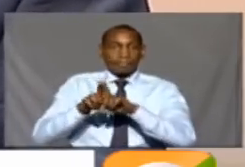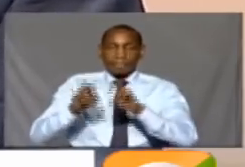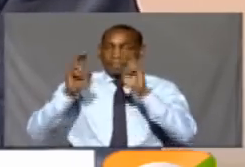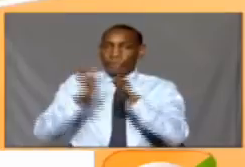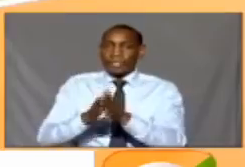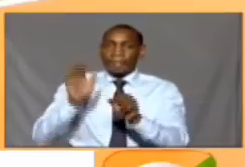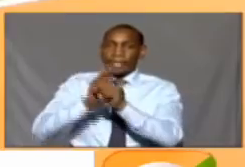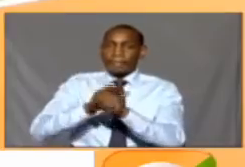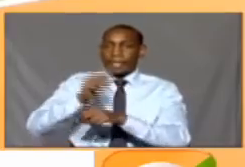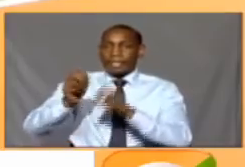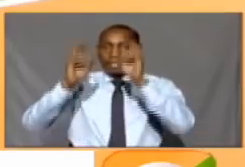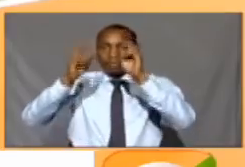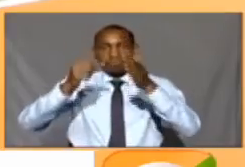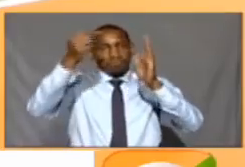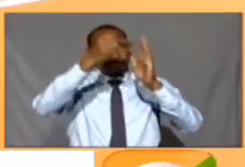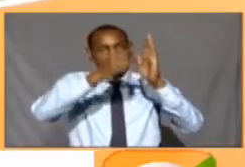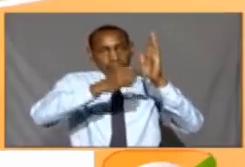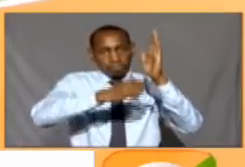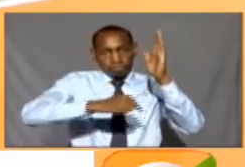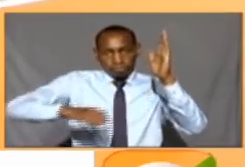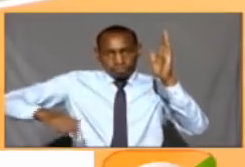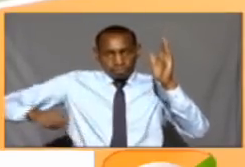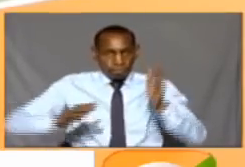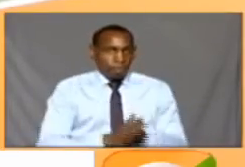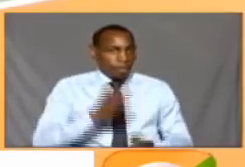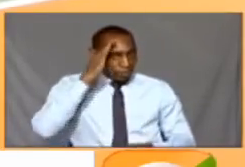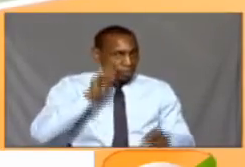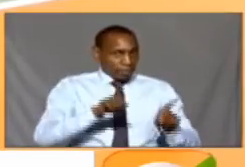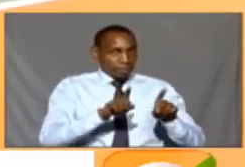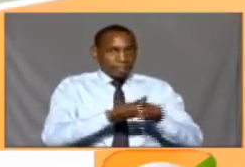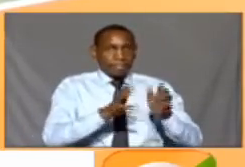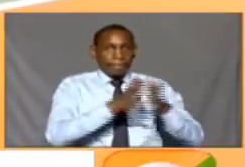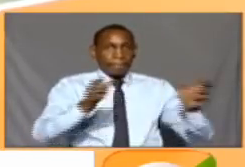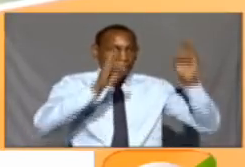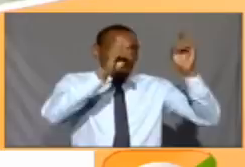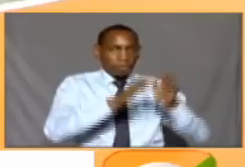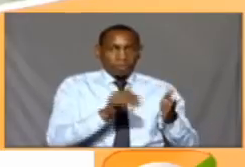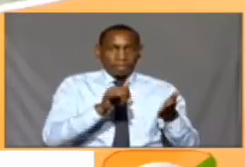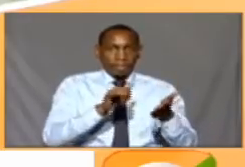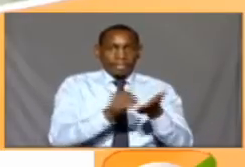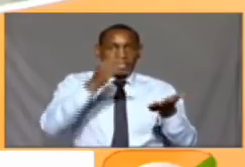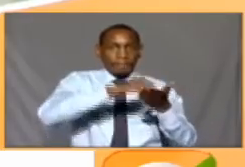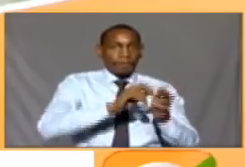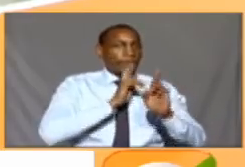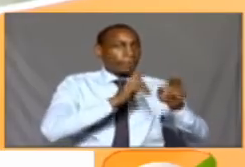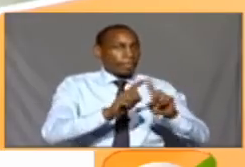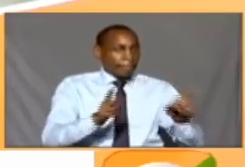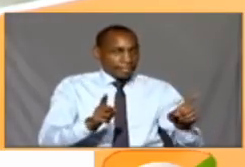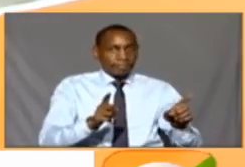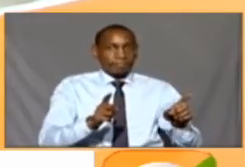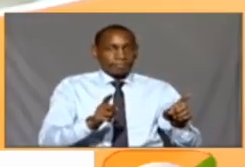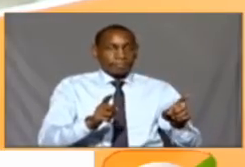others. We can go on and on. One of the big issues that also, you know, was waded into in the report, but some still say has not been looked